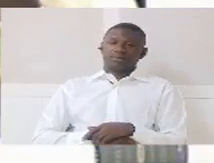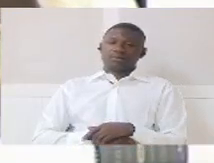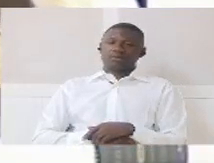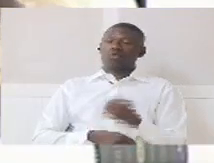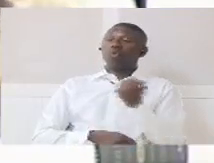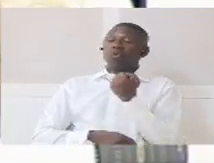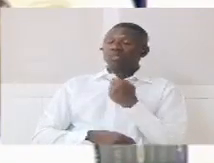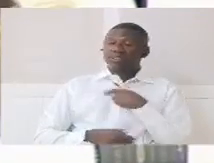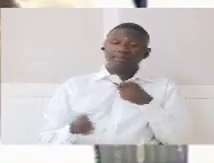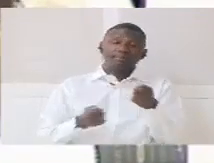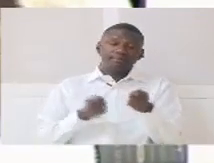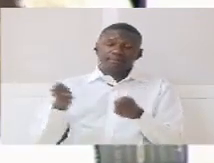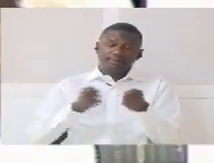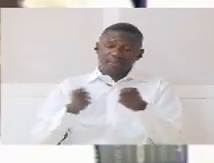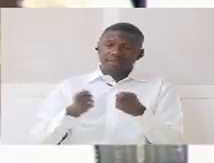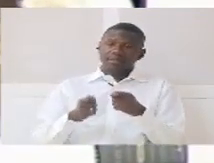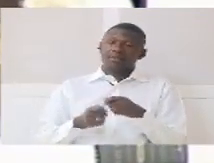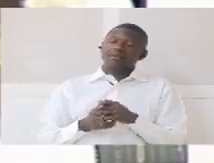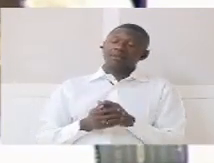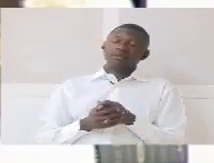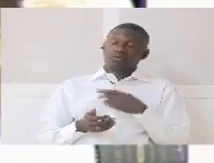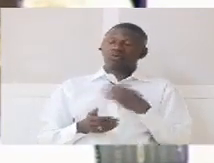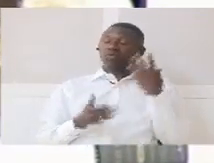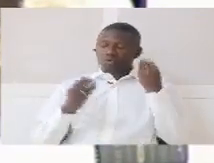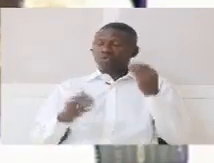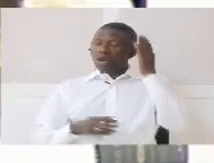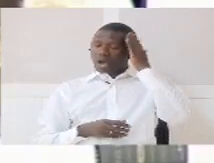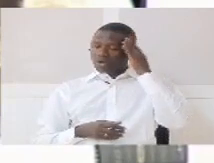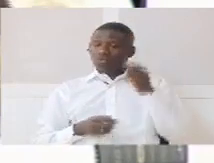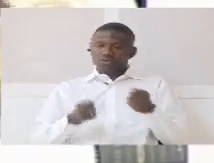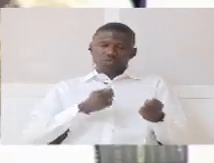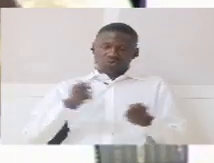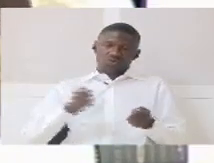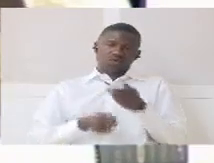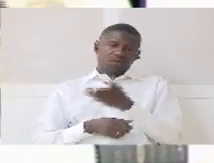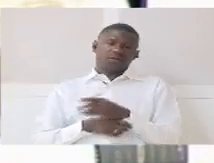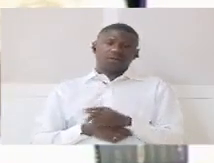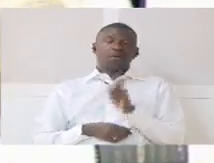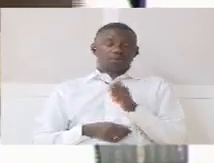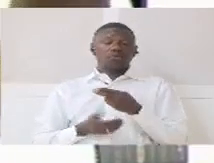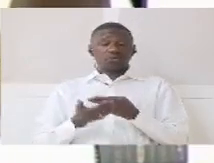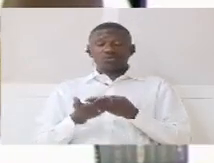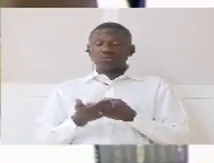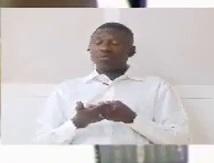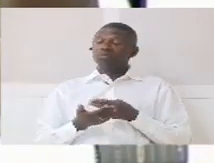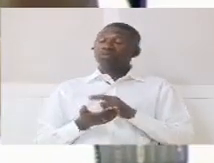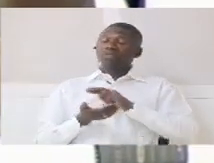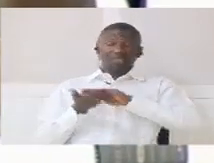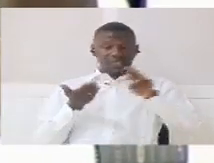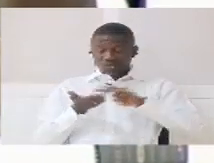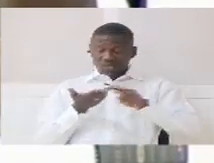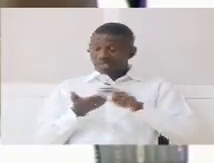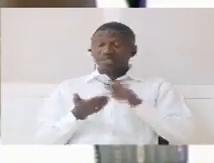level, if I will overcome the Nonyadi. So, it is left to the management how to overcome them. But naturally, all Susula will be there.